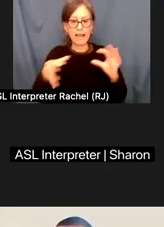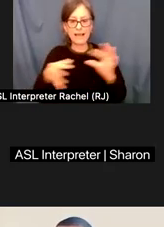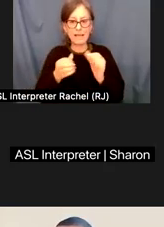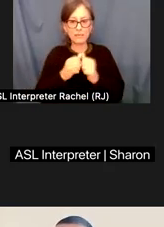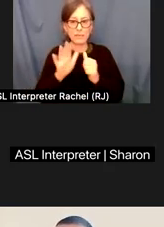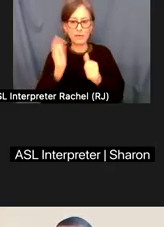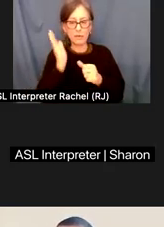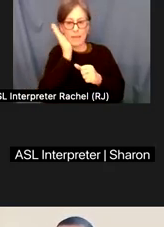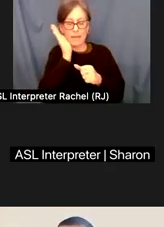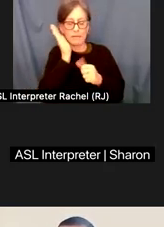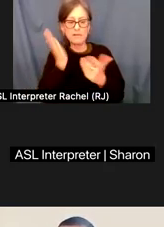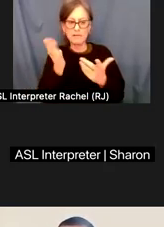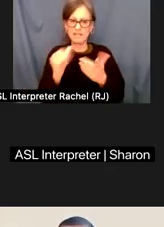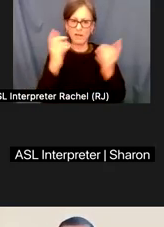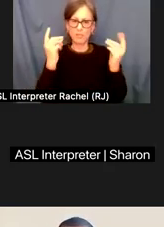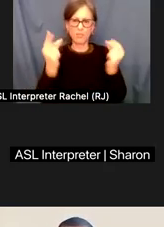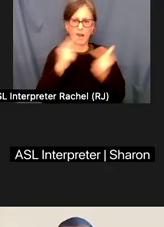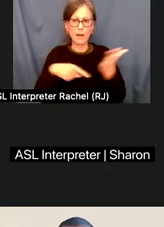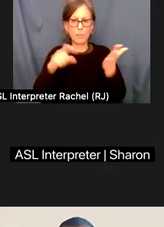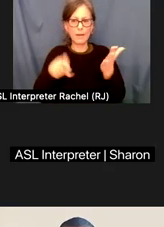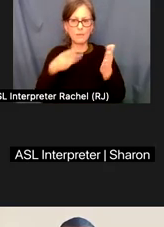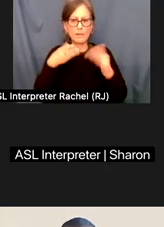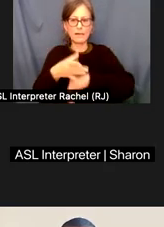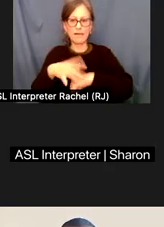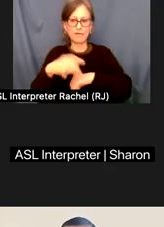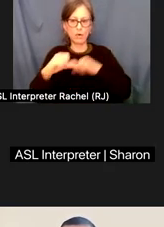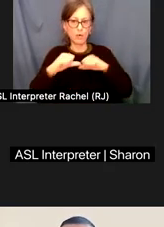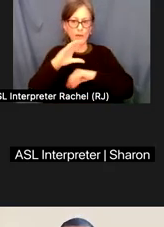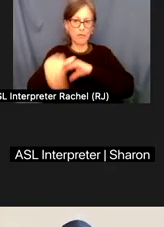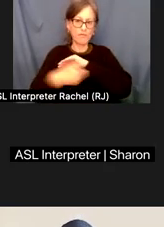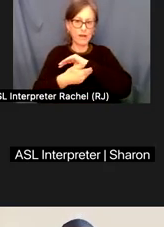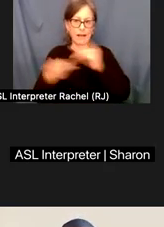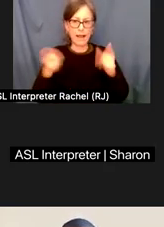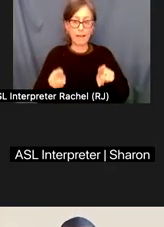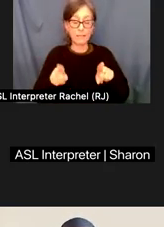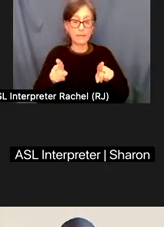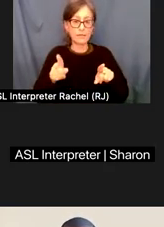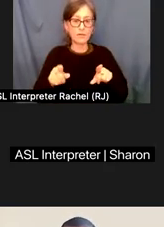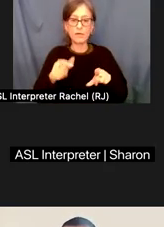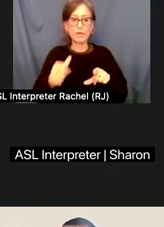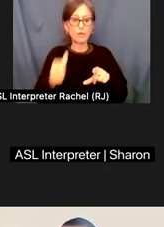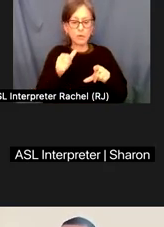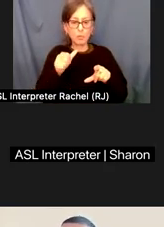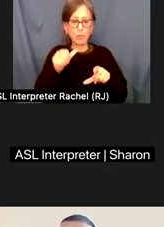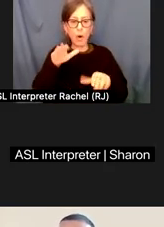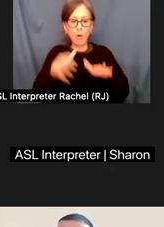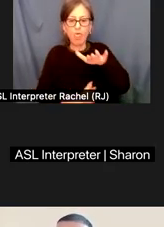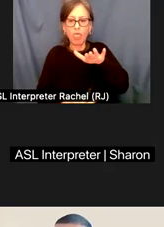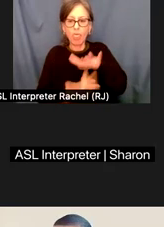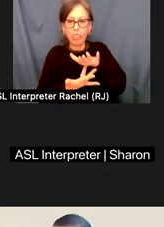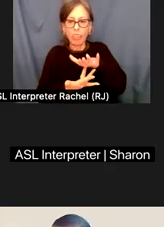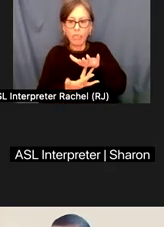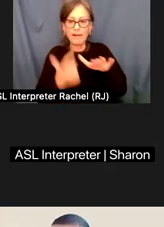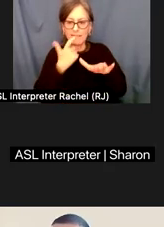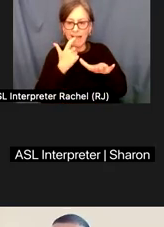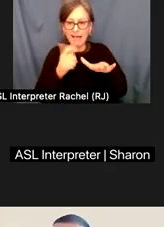the immediate things that you're going to need in the aftermath of an earthquake. It'll prevent you from stepping on broken glass or having